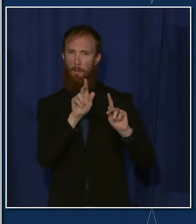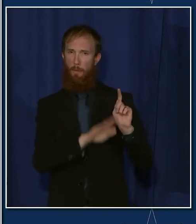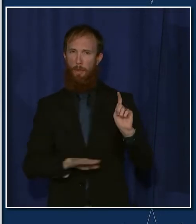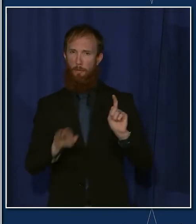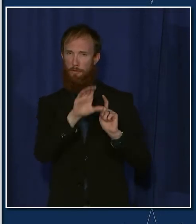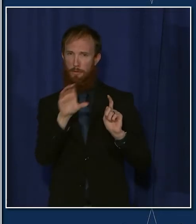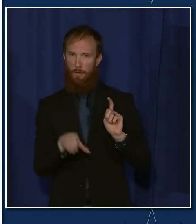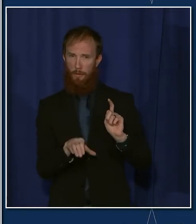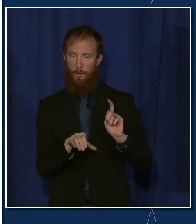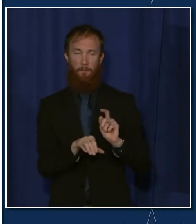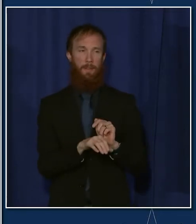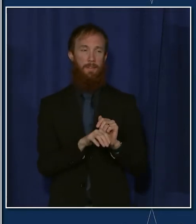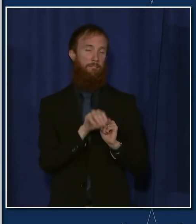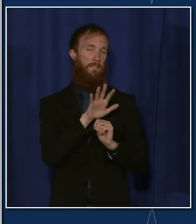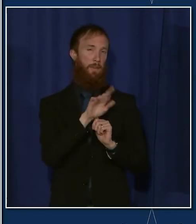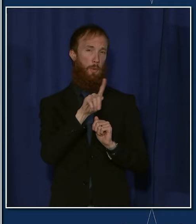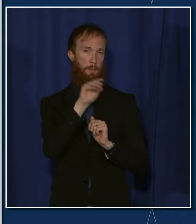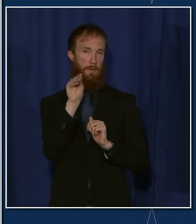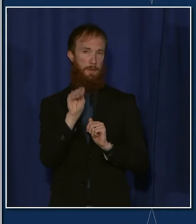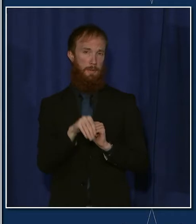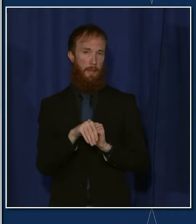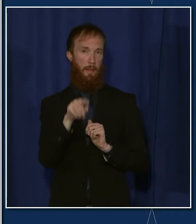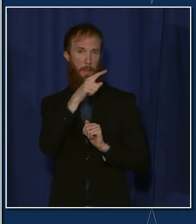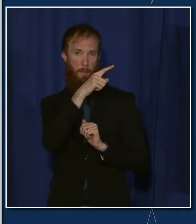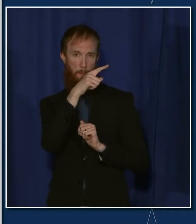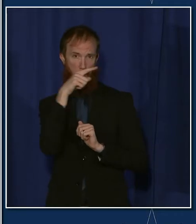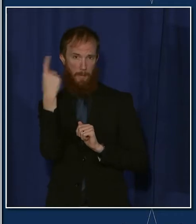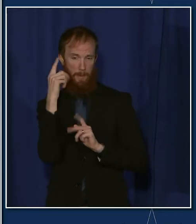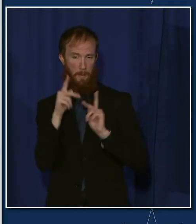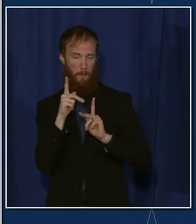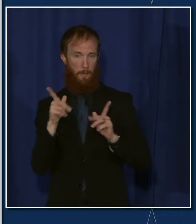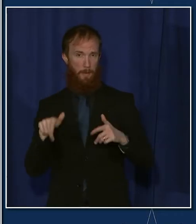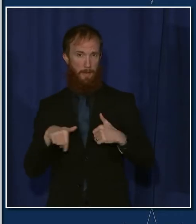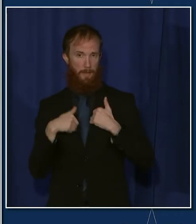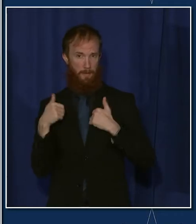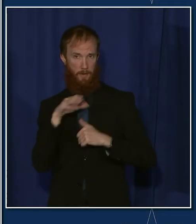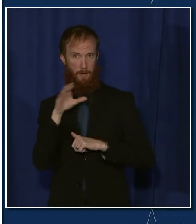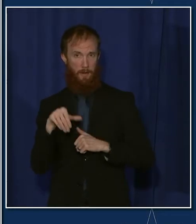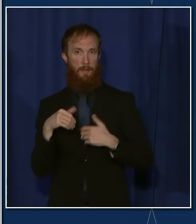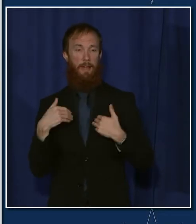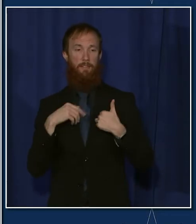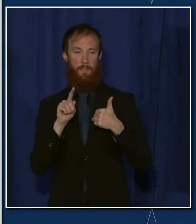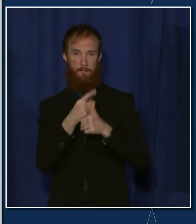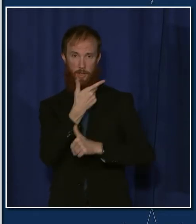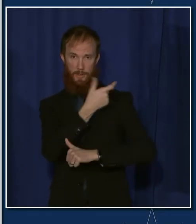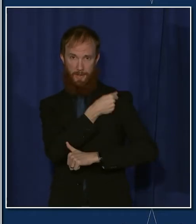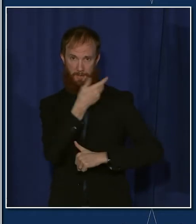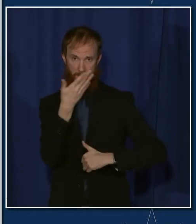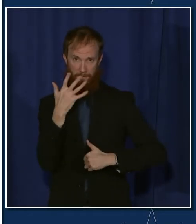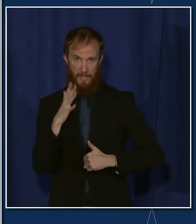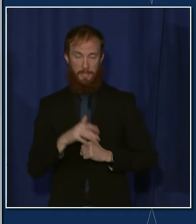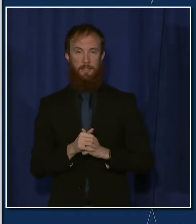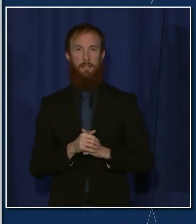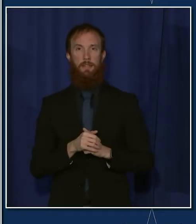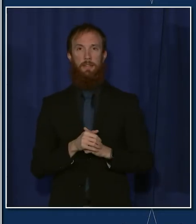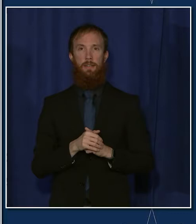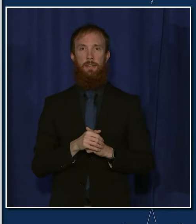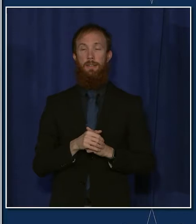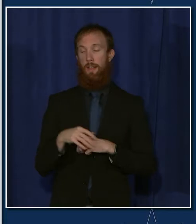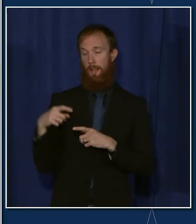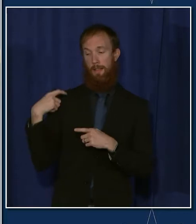51% of Black Chicagoans have had at least a first dose of vaccine. 61% of